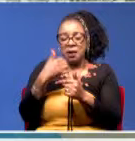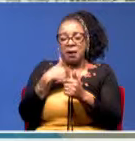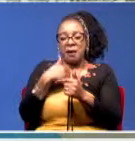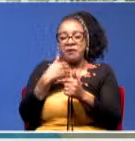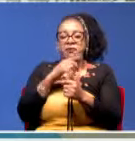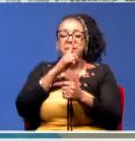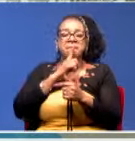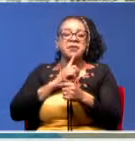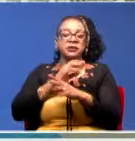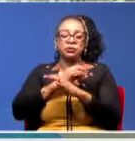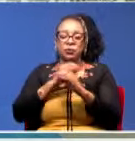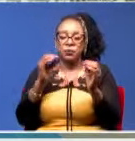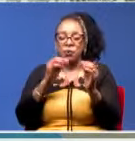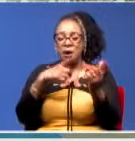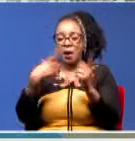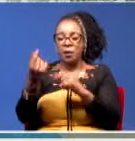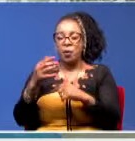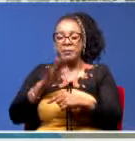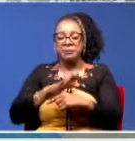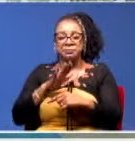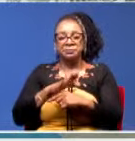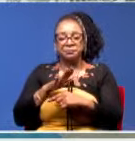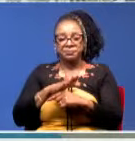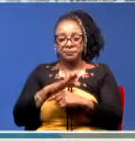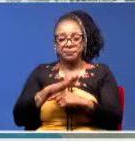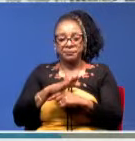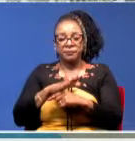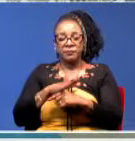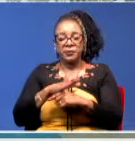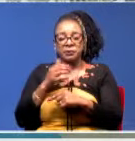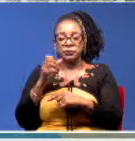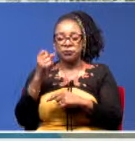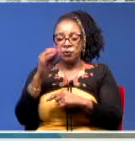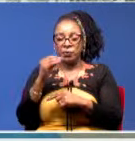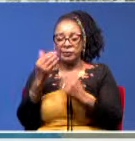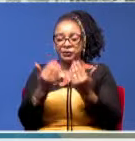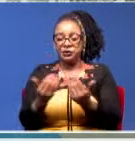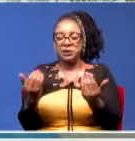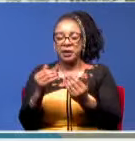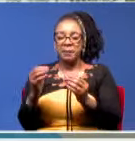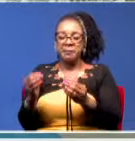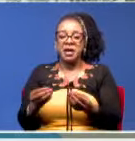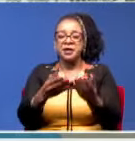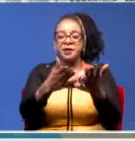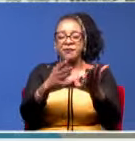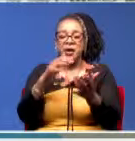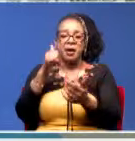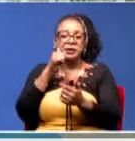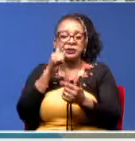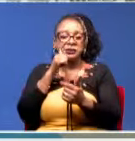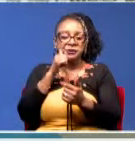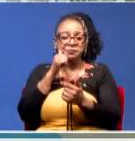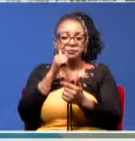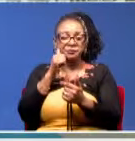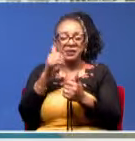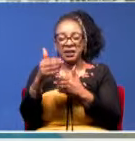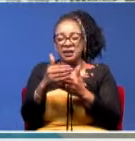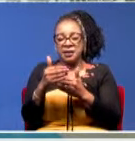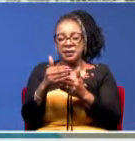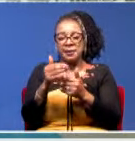Nienda wapi kwa mama. Nikachukua watoto nikawapeleka kwa aunti yao hapo juu.